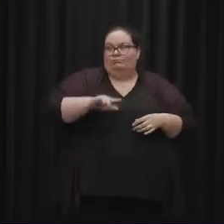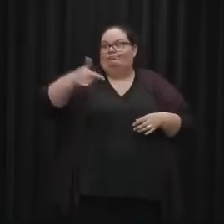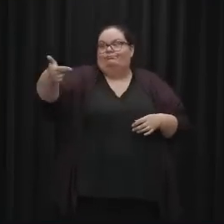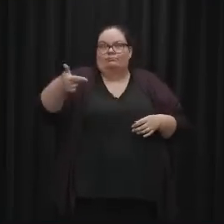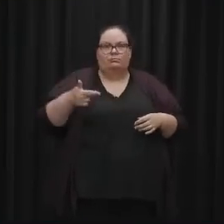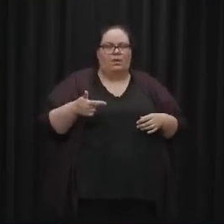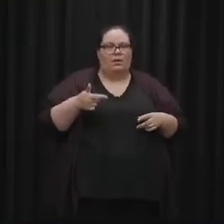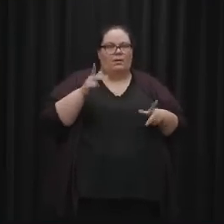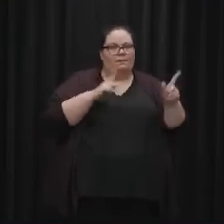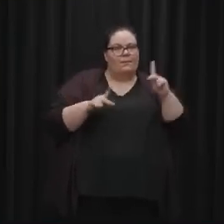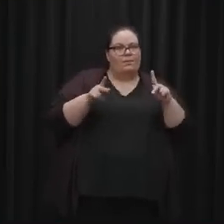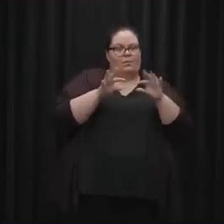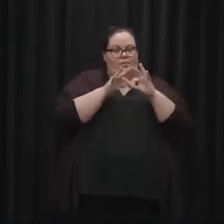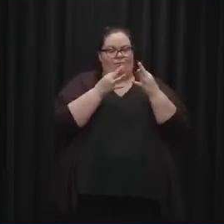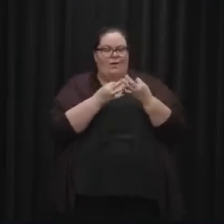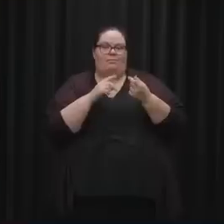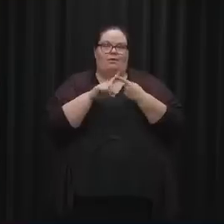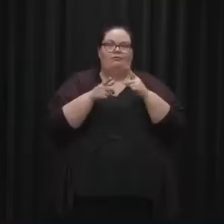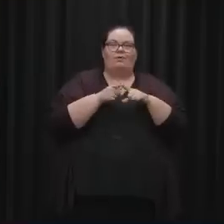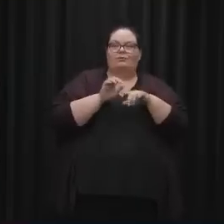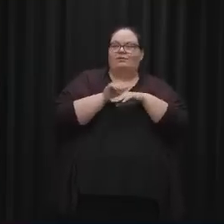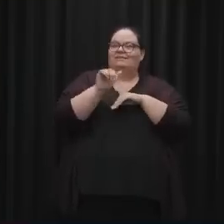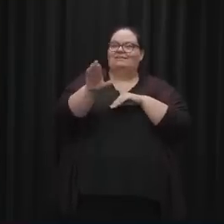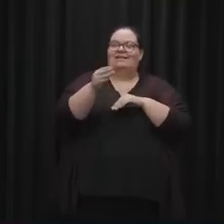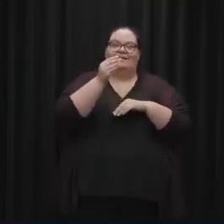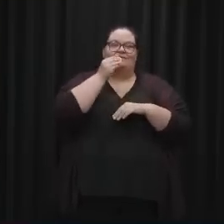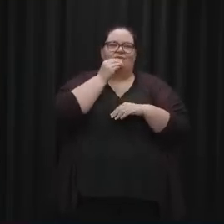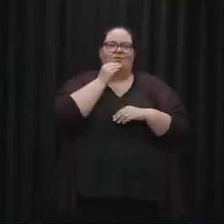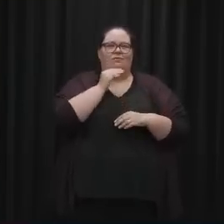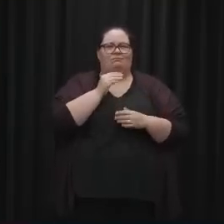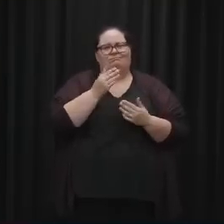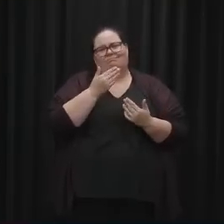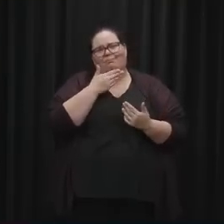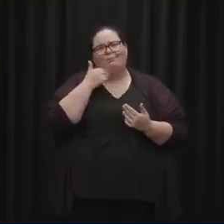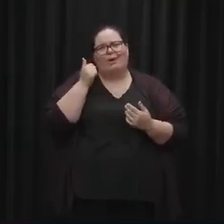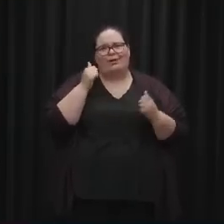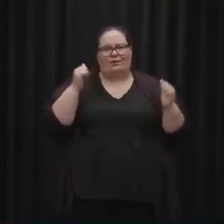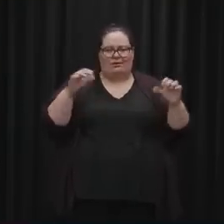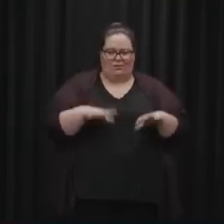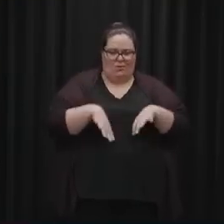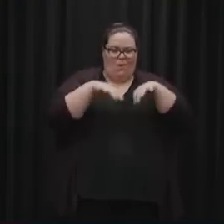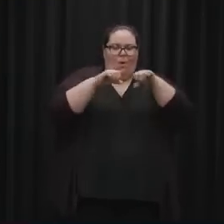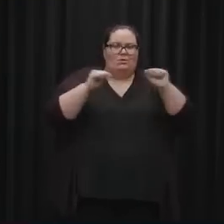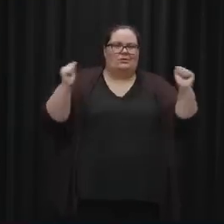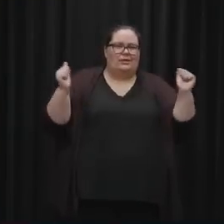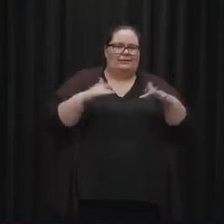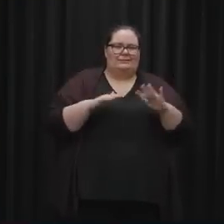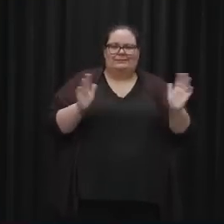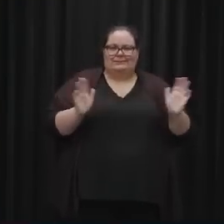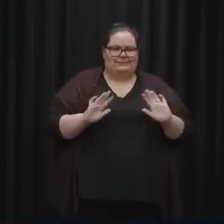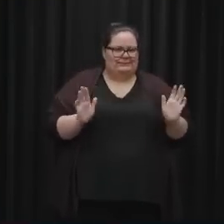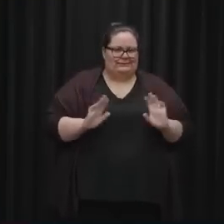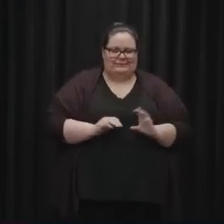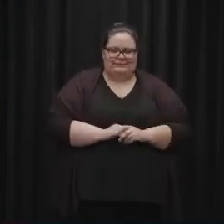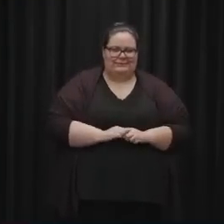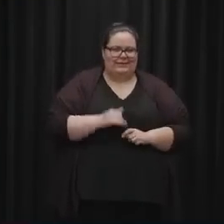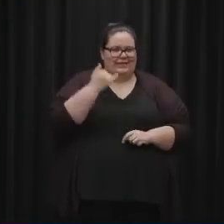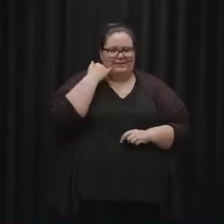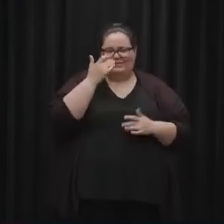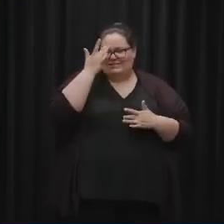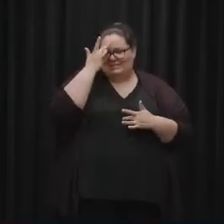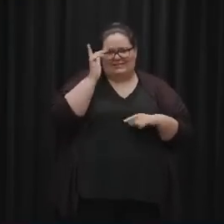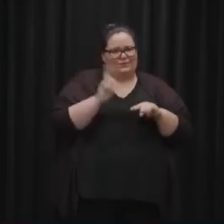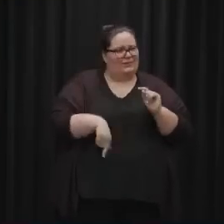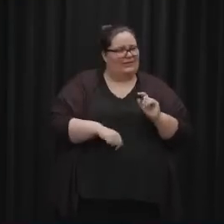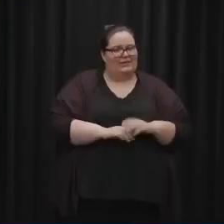people, family and friends who you can deliver a meal to, then that would be better than hosting people, etc. Tenez compte des personnes qui